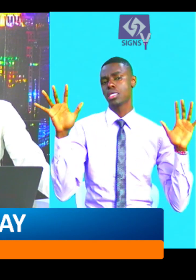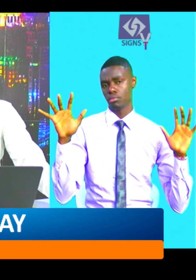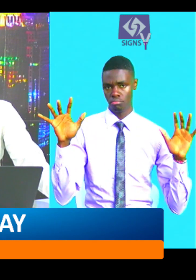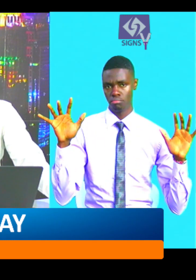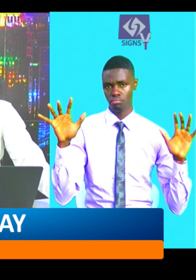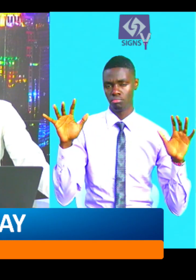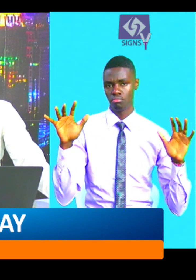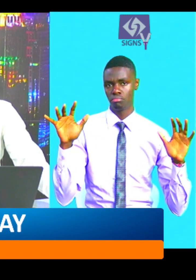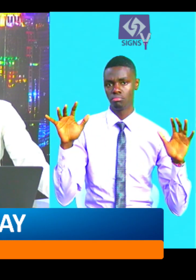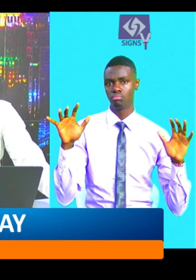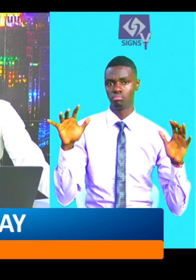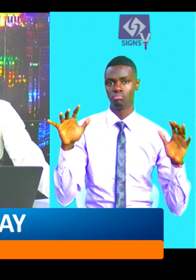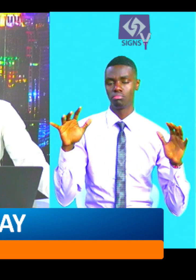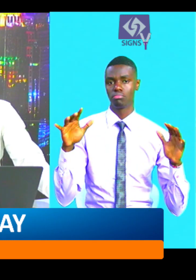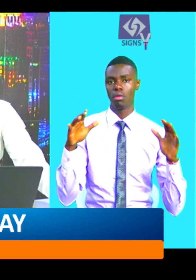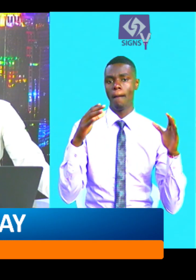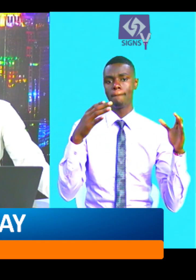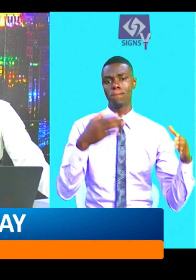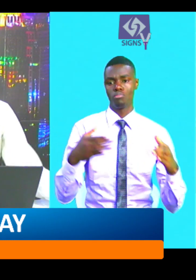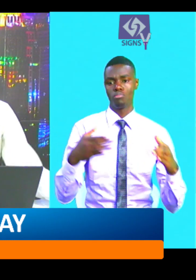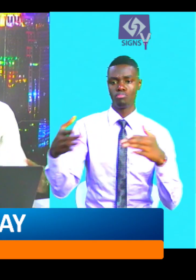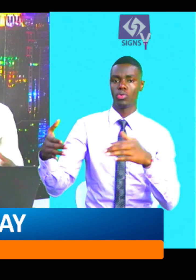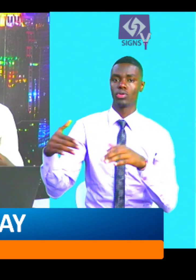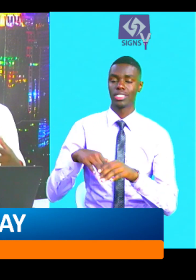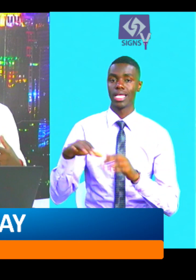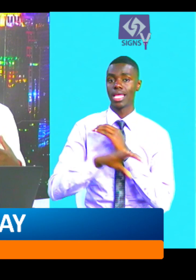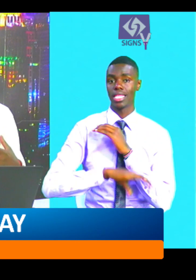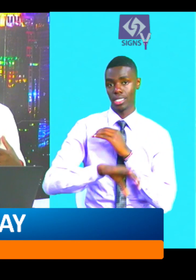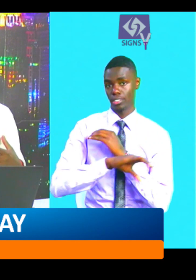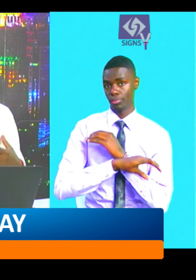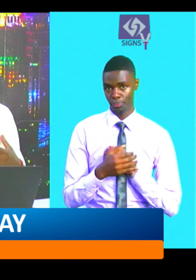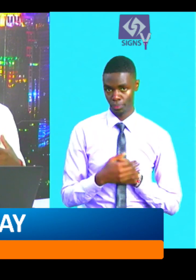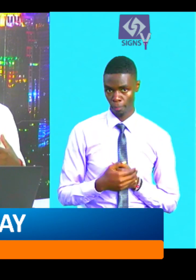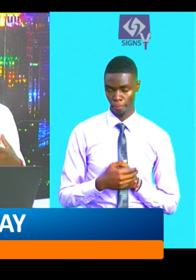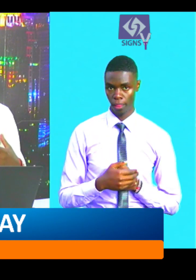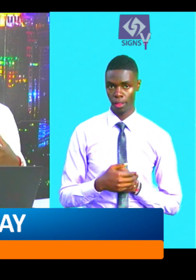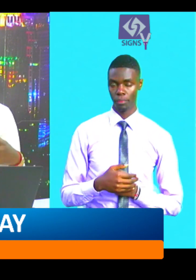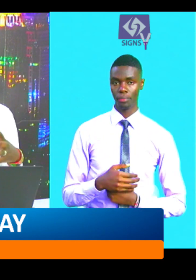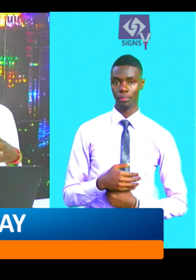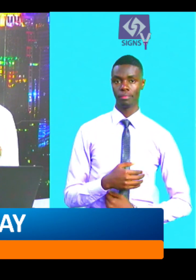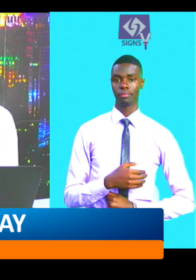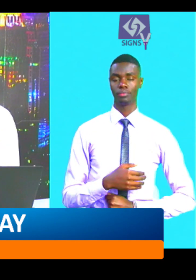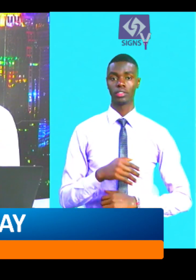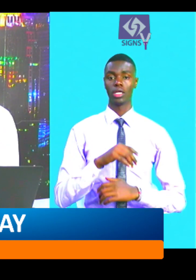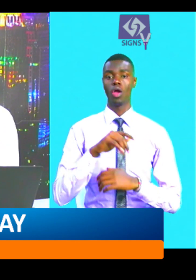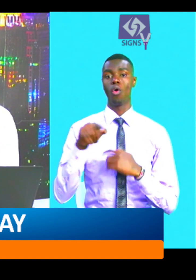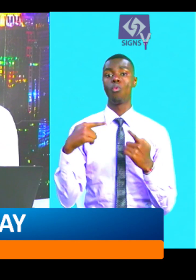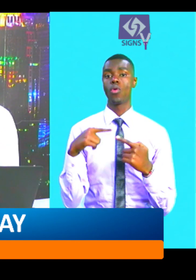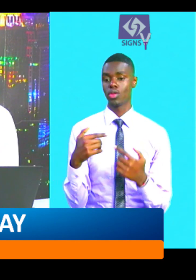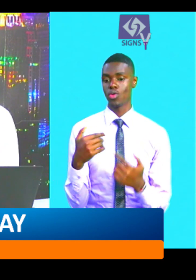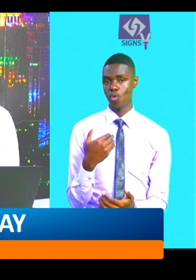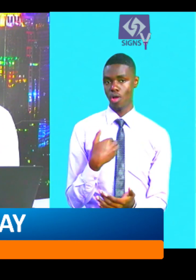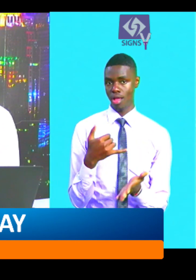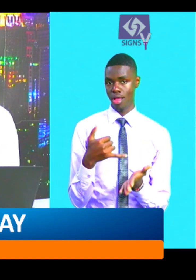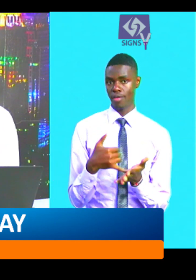So it's one of the biggest voting blocks in the country. Yes. So when